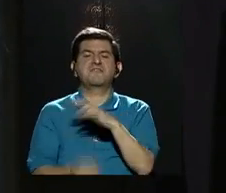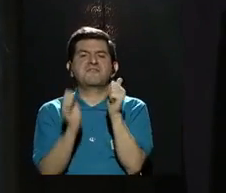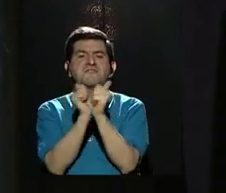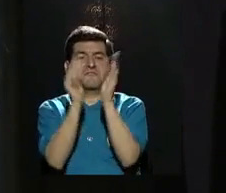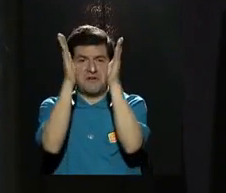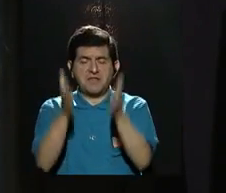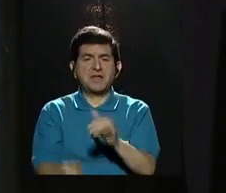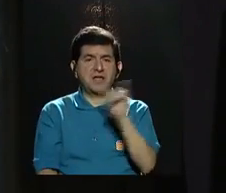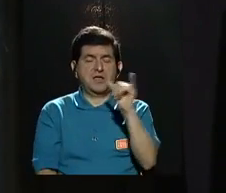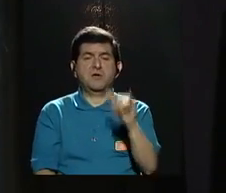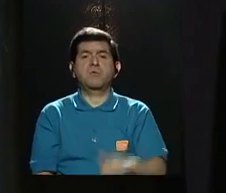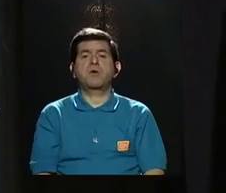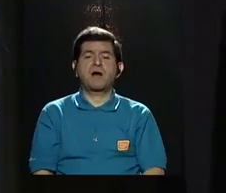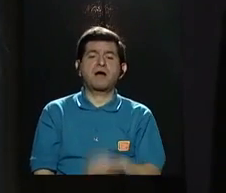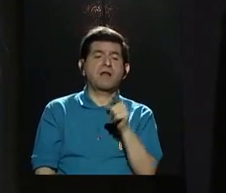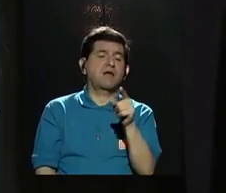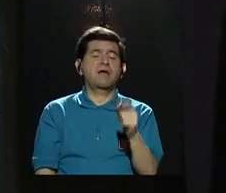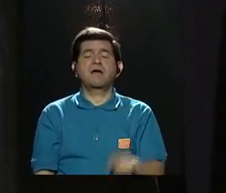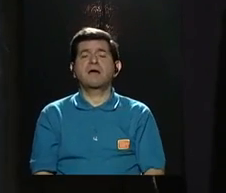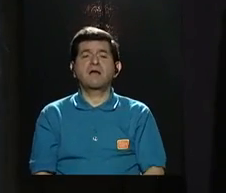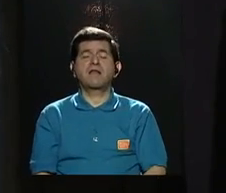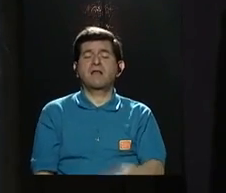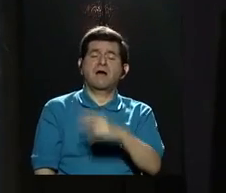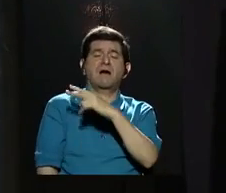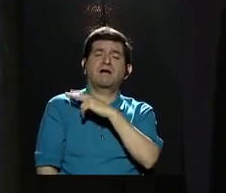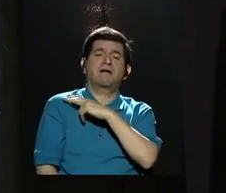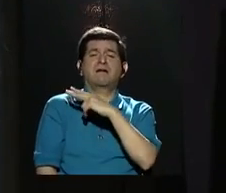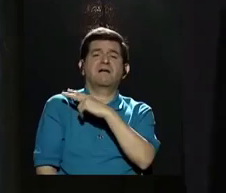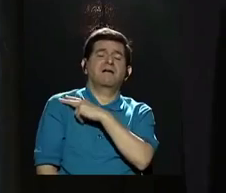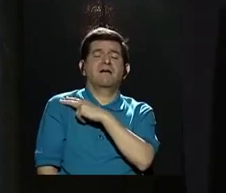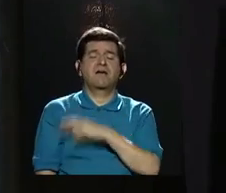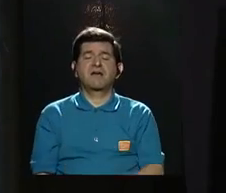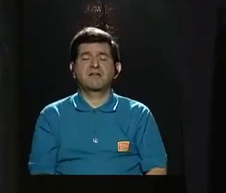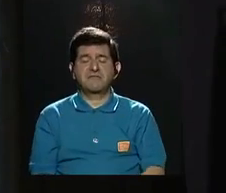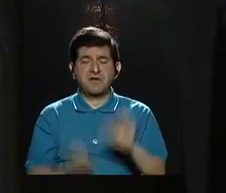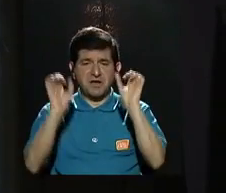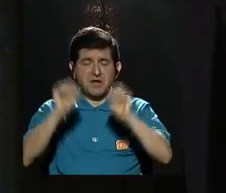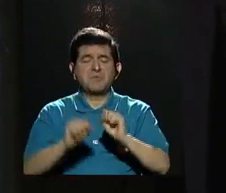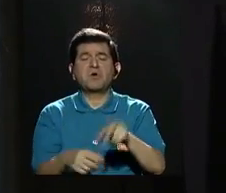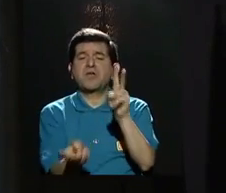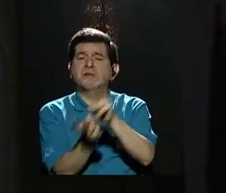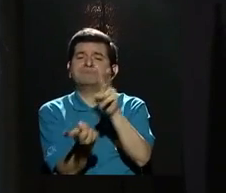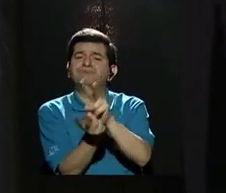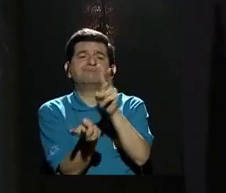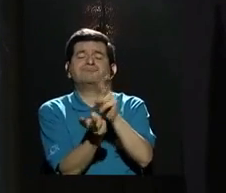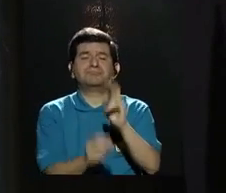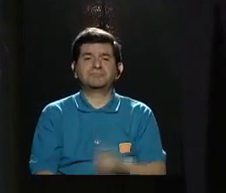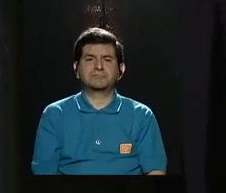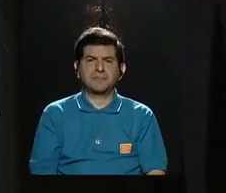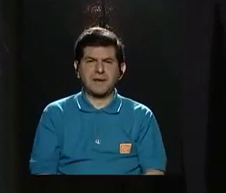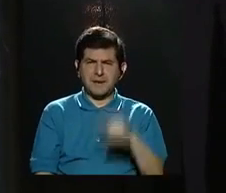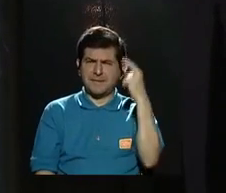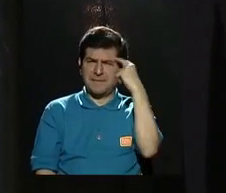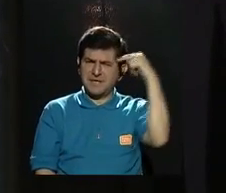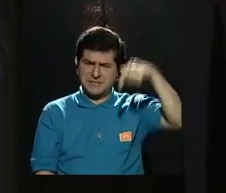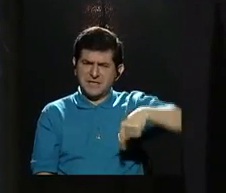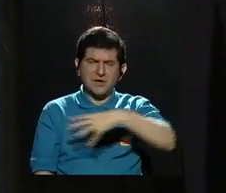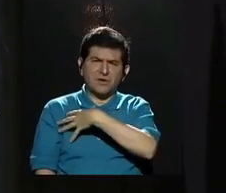well. Today, we tend to think of sexual assault and